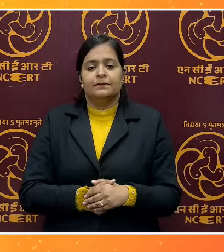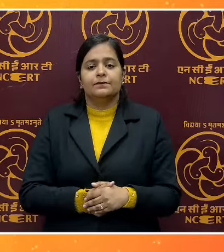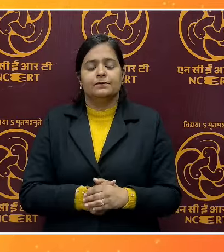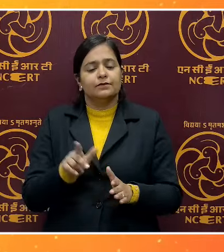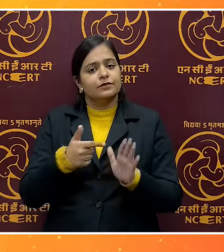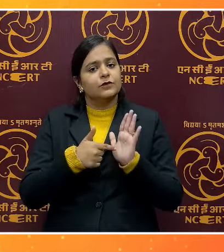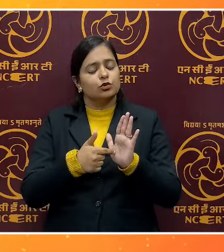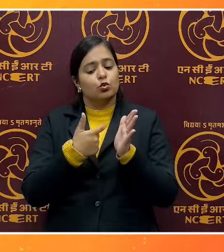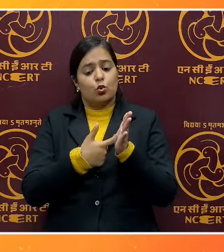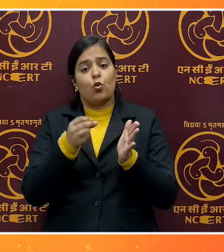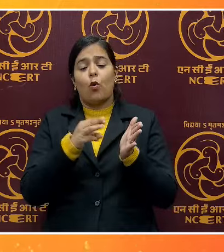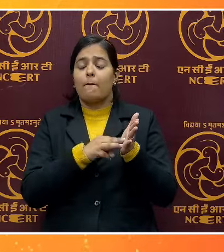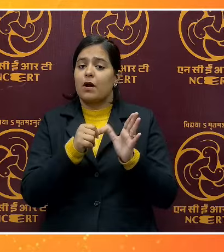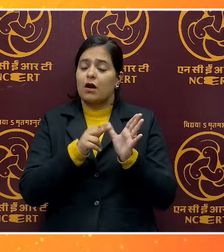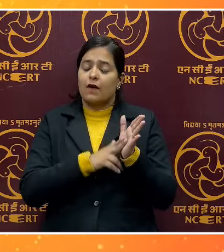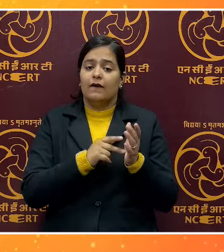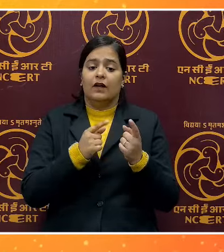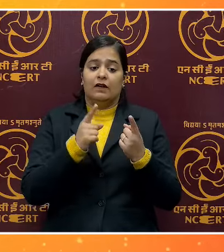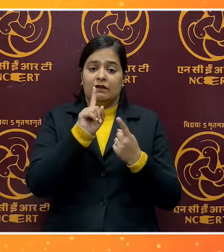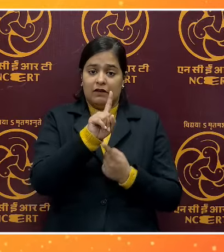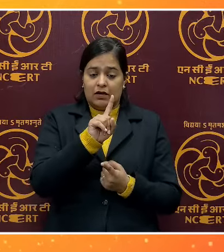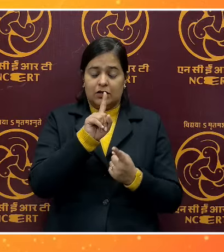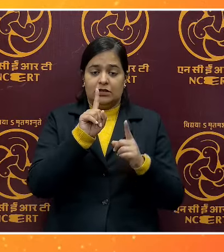by Roman numeral in parenthesis.